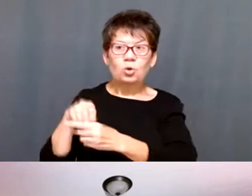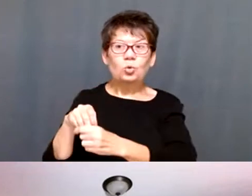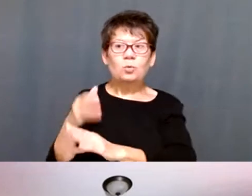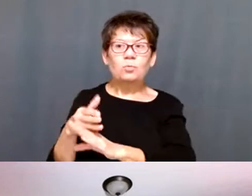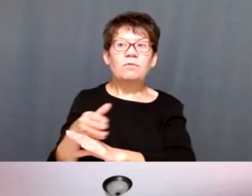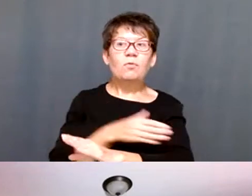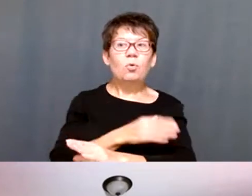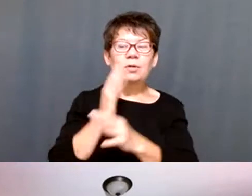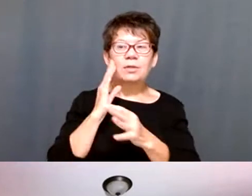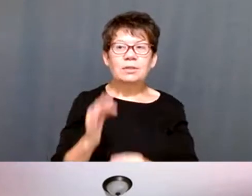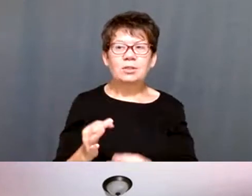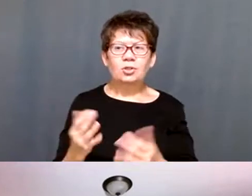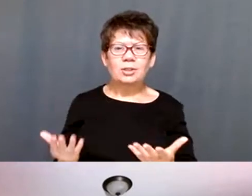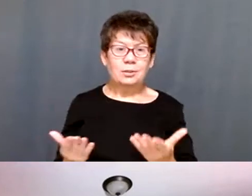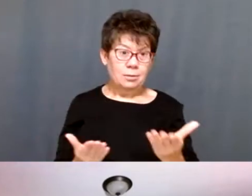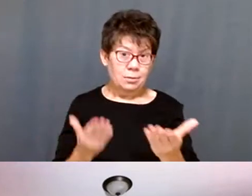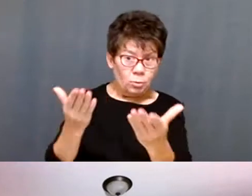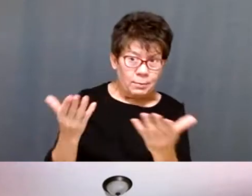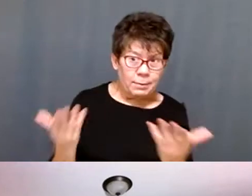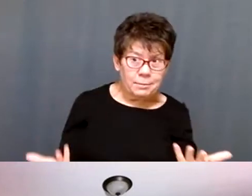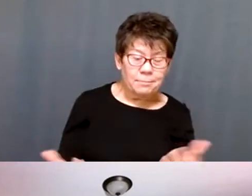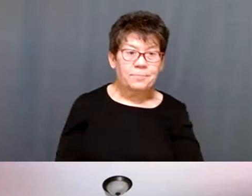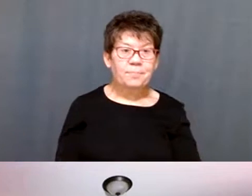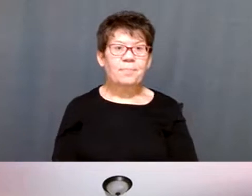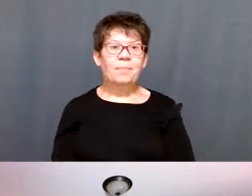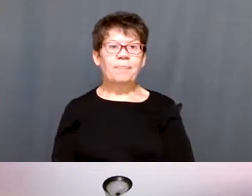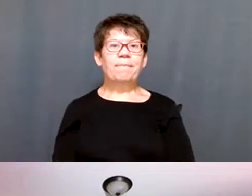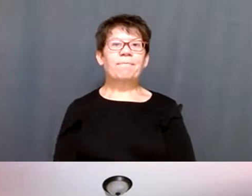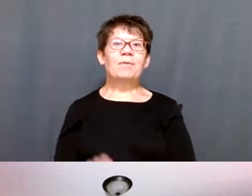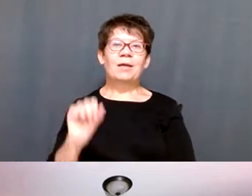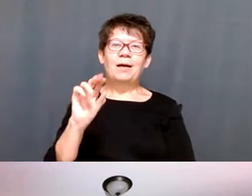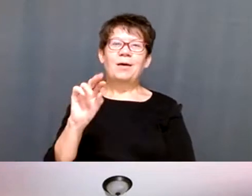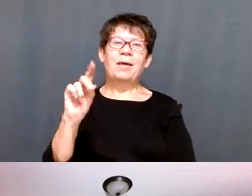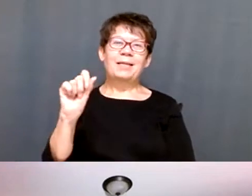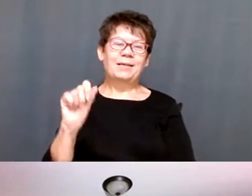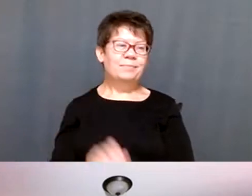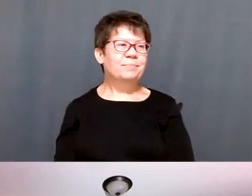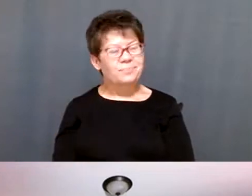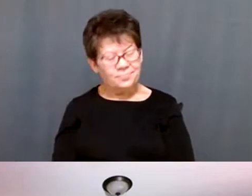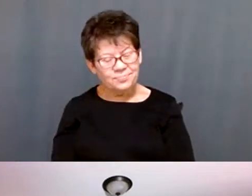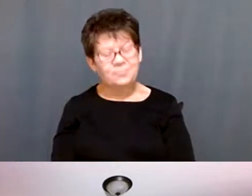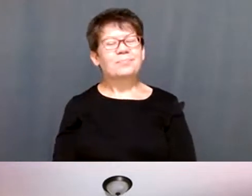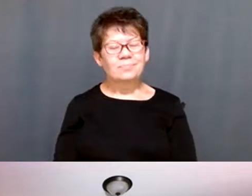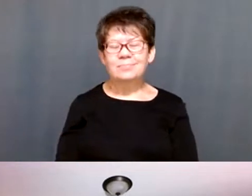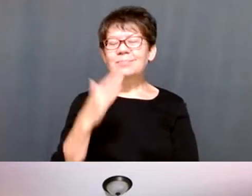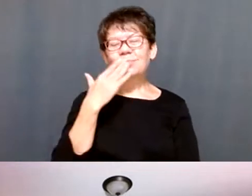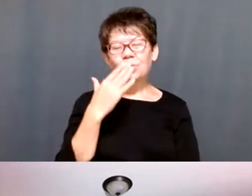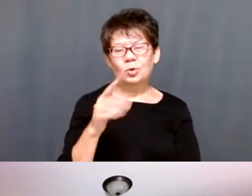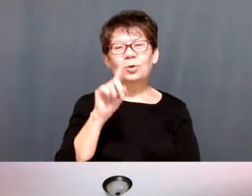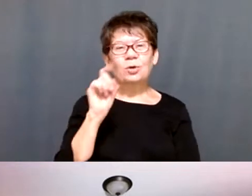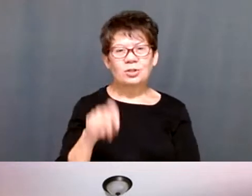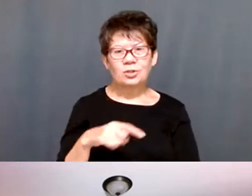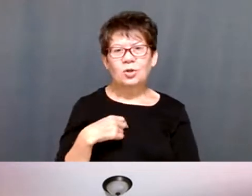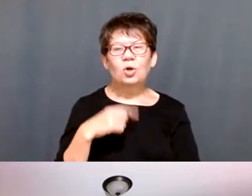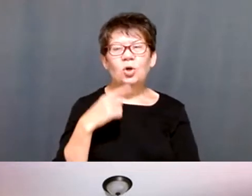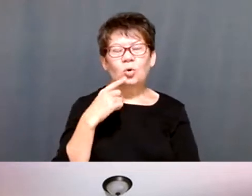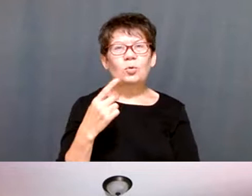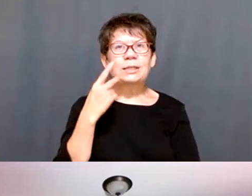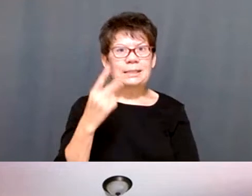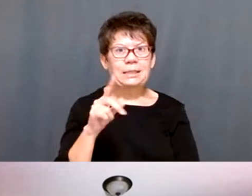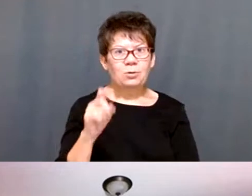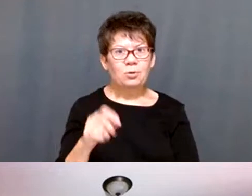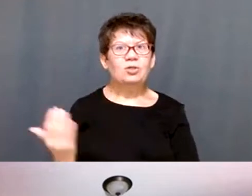the decision? I'm going to go to Amanda for this one. This is a very good question. We've received this question a lot,